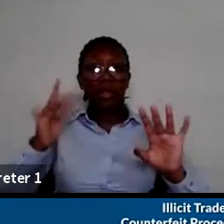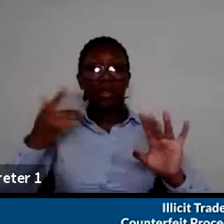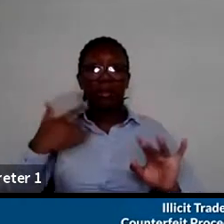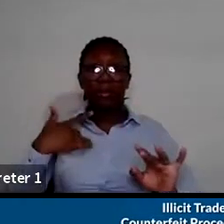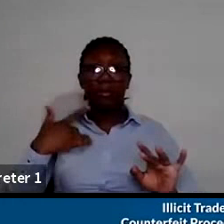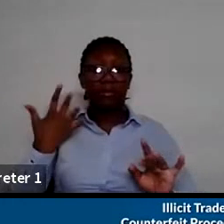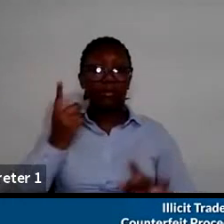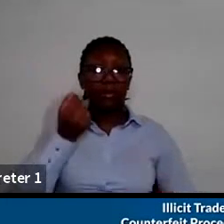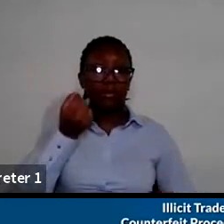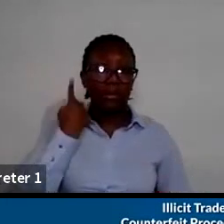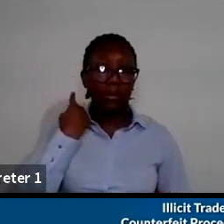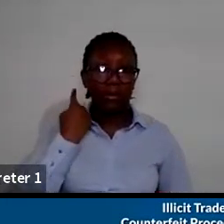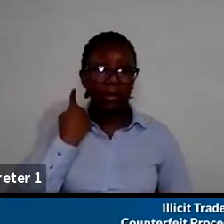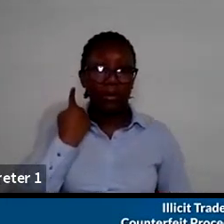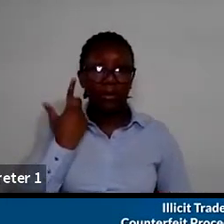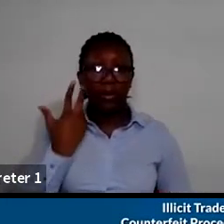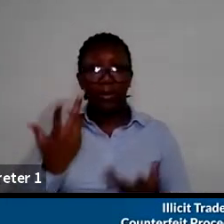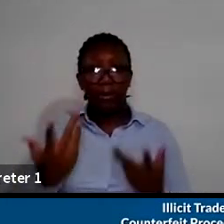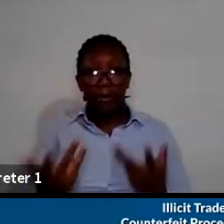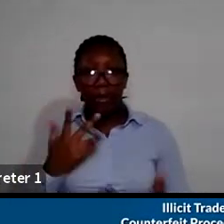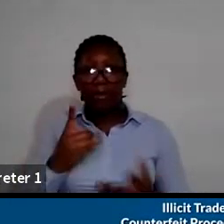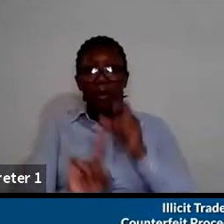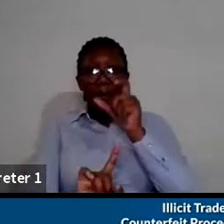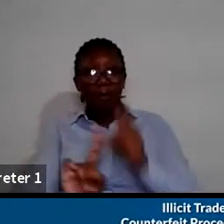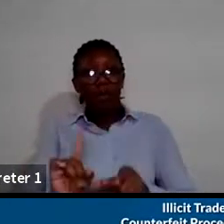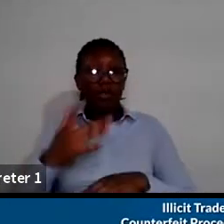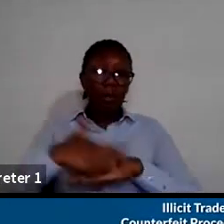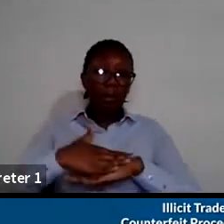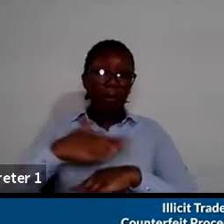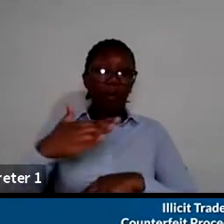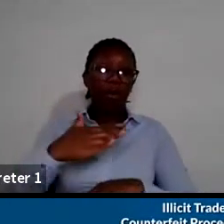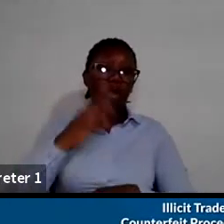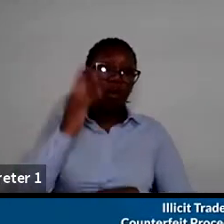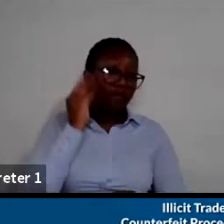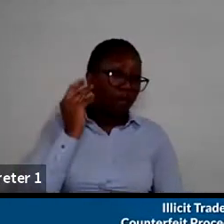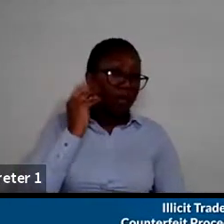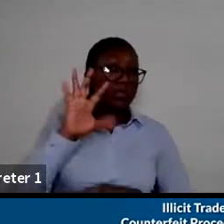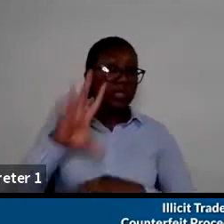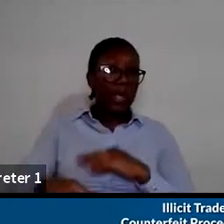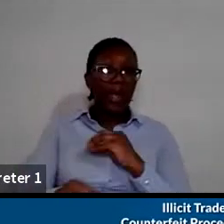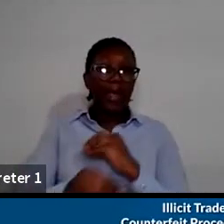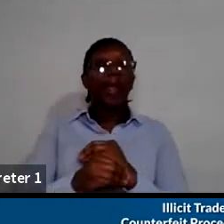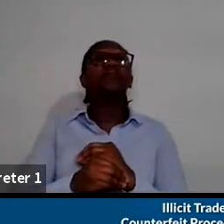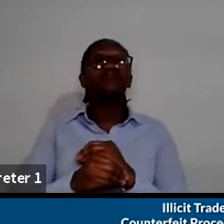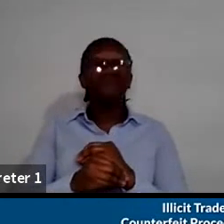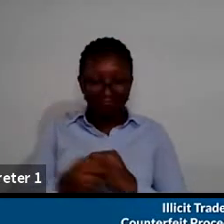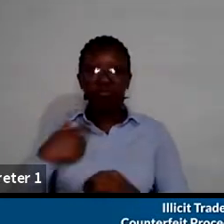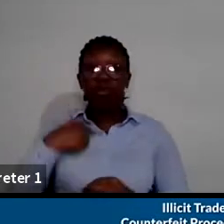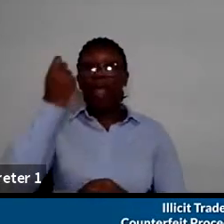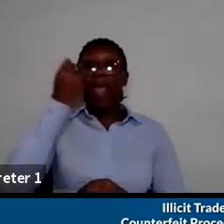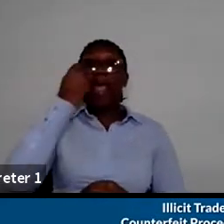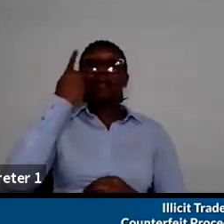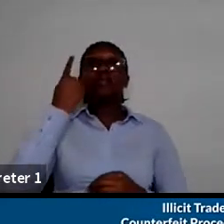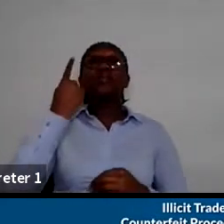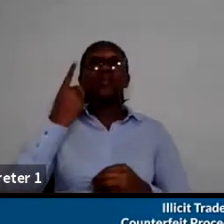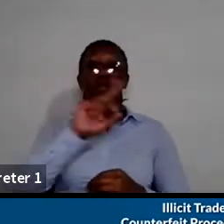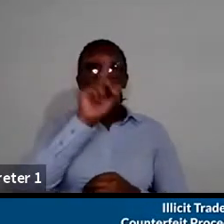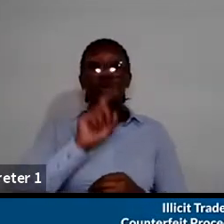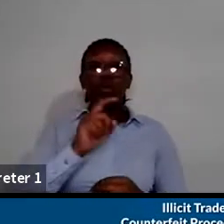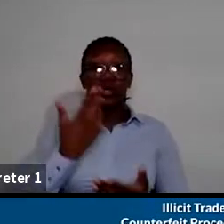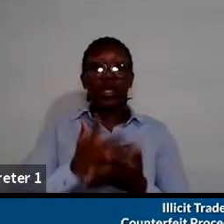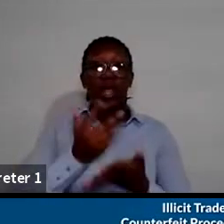If maybe Anonymous can put a bit of information so that we can be in a very good position to assist